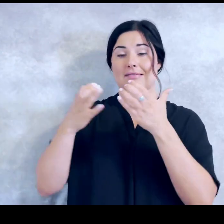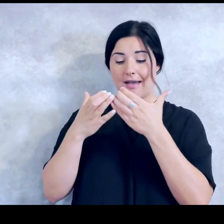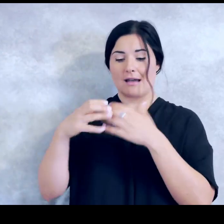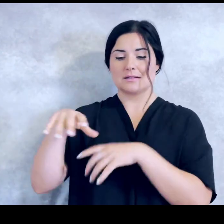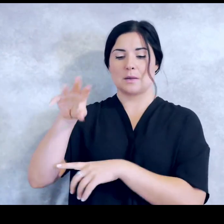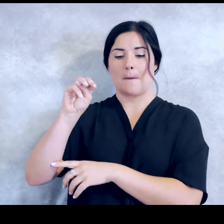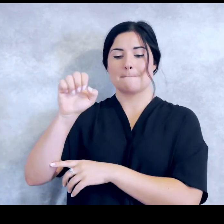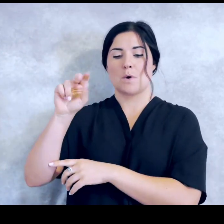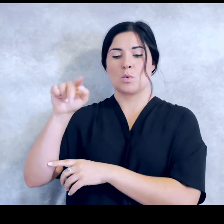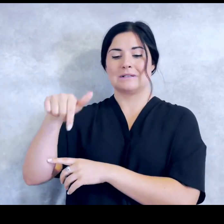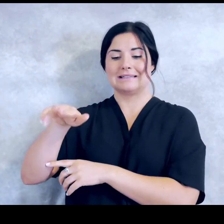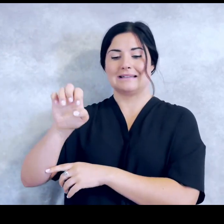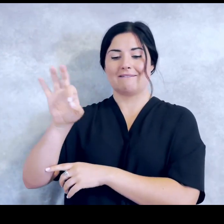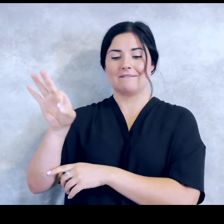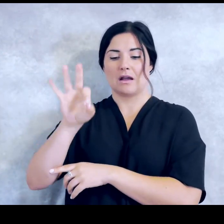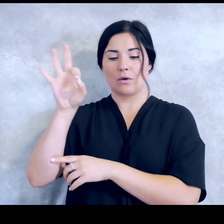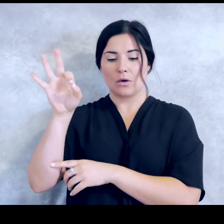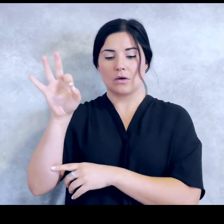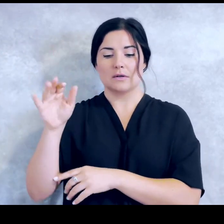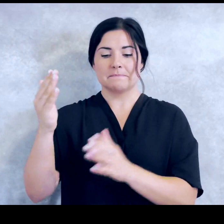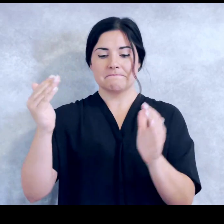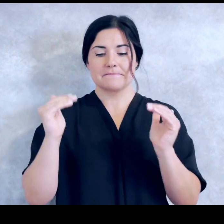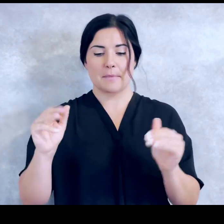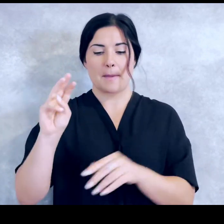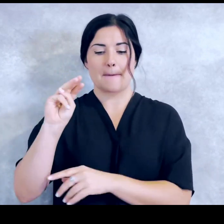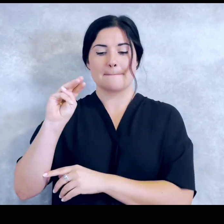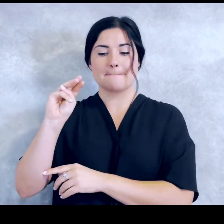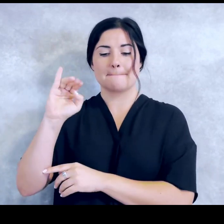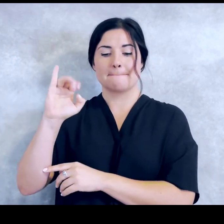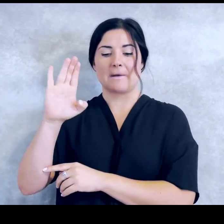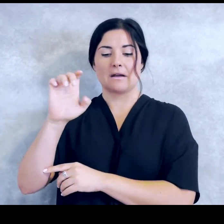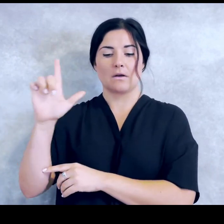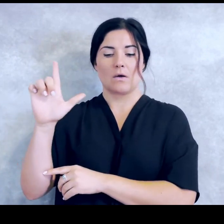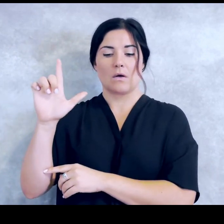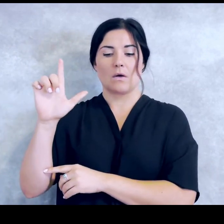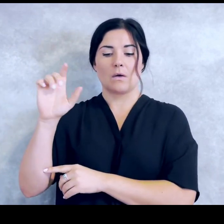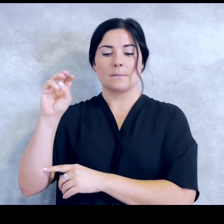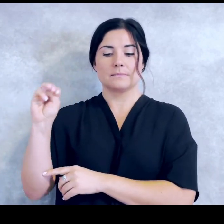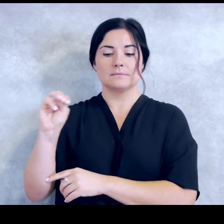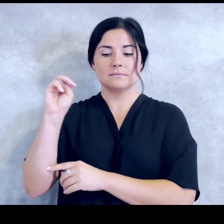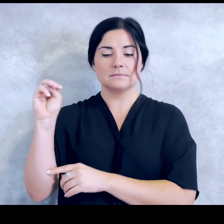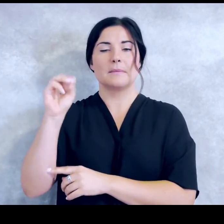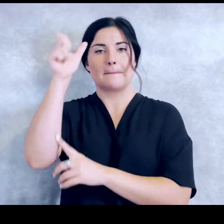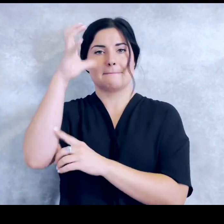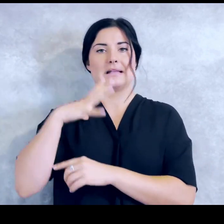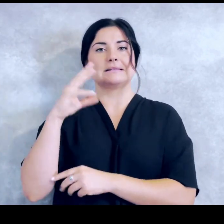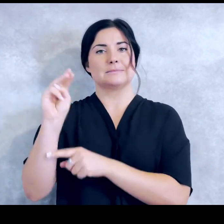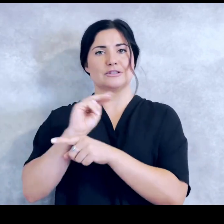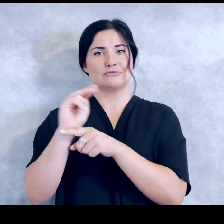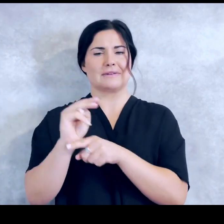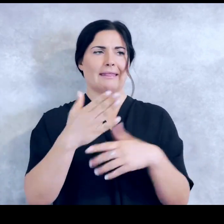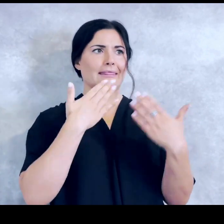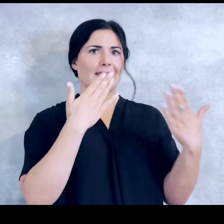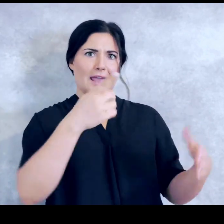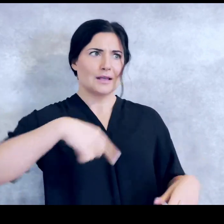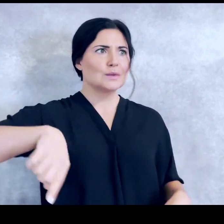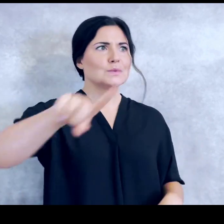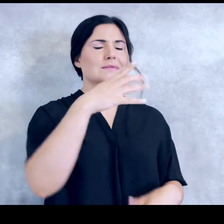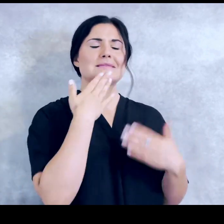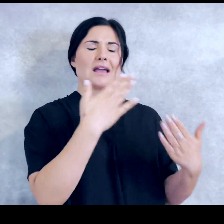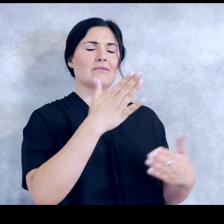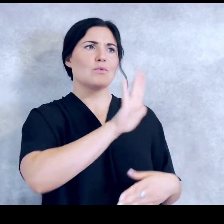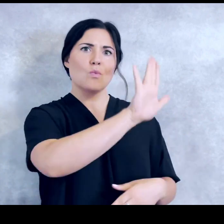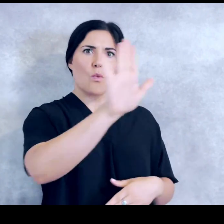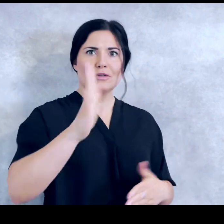Life class, Monique Farrell, and then for men's ministry, Michael McNeil. Let's thank them. Let's thank them. Thank them for their